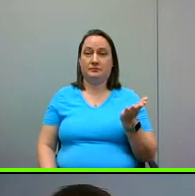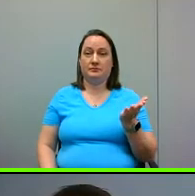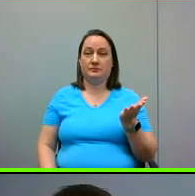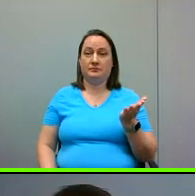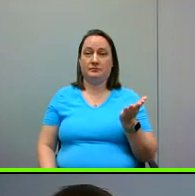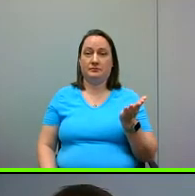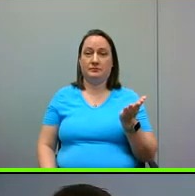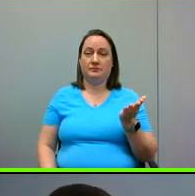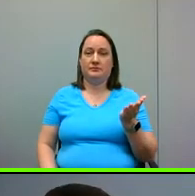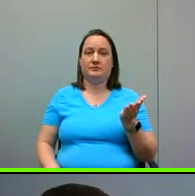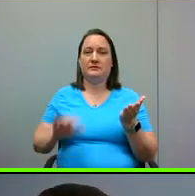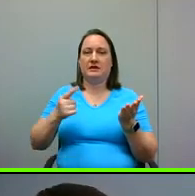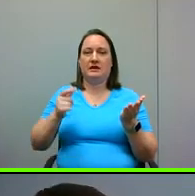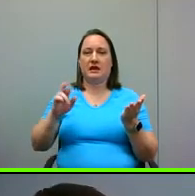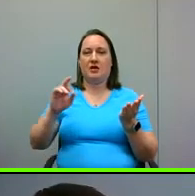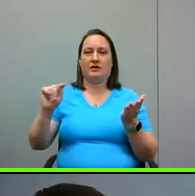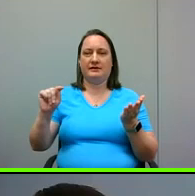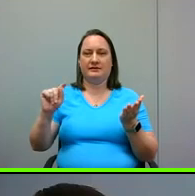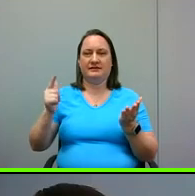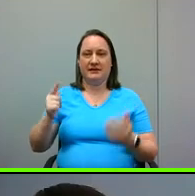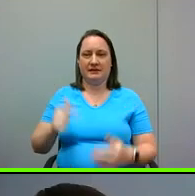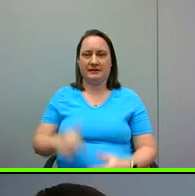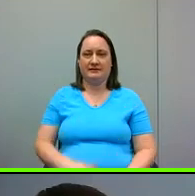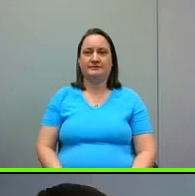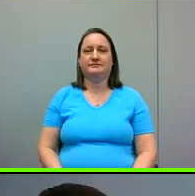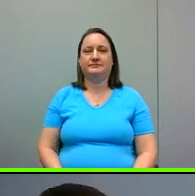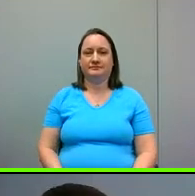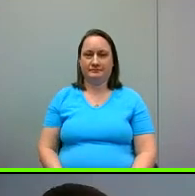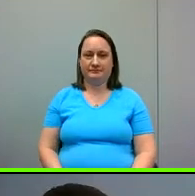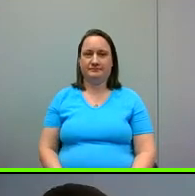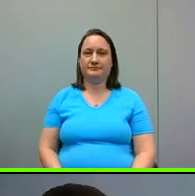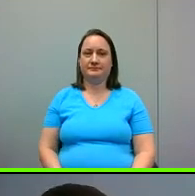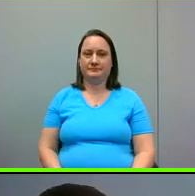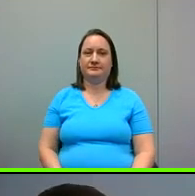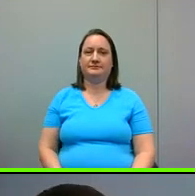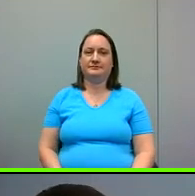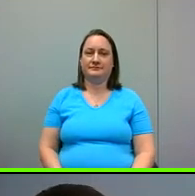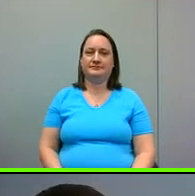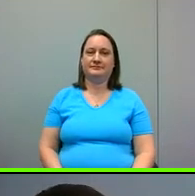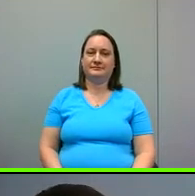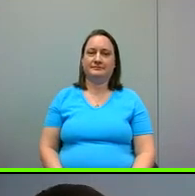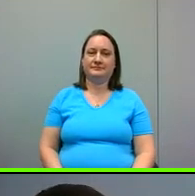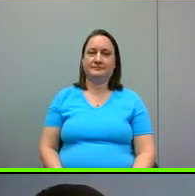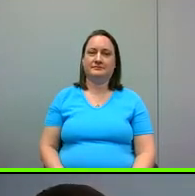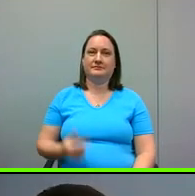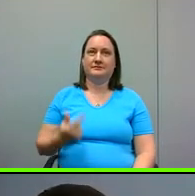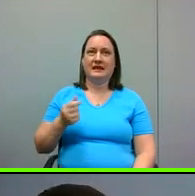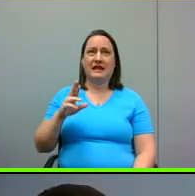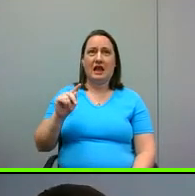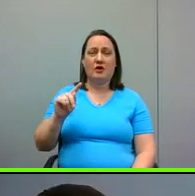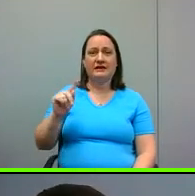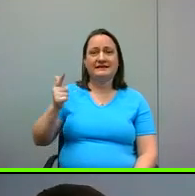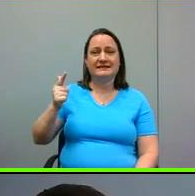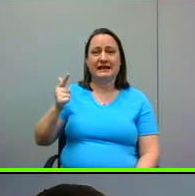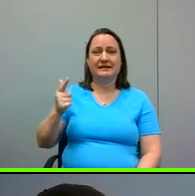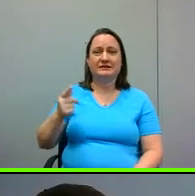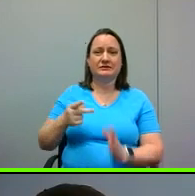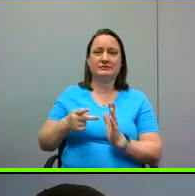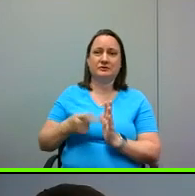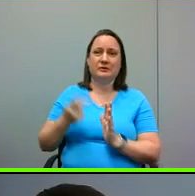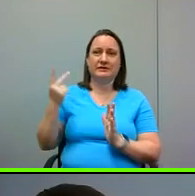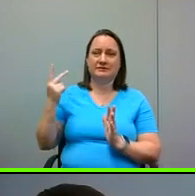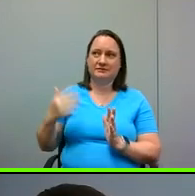I'll second it again. All right, Garrett. Good second, twice there. Lucky. All right,